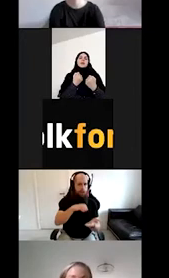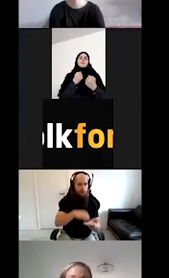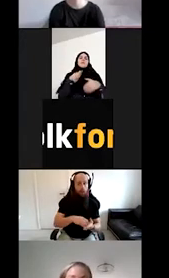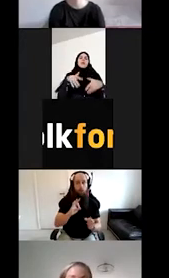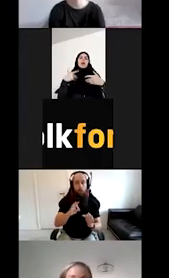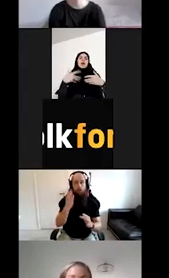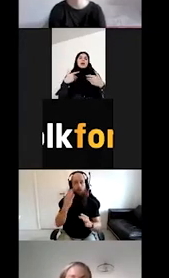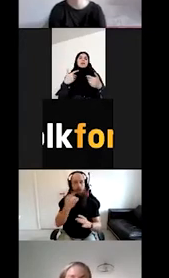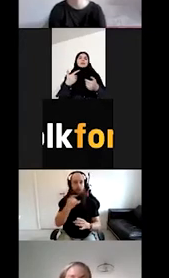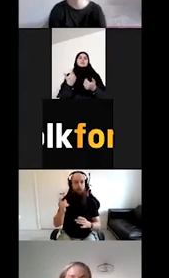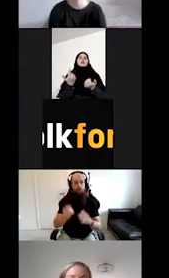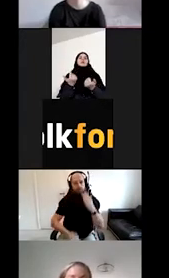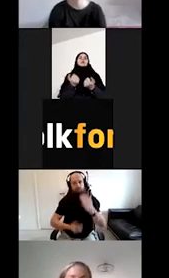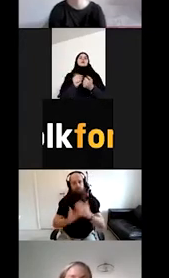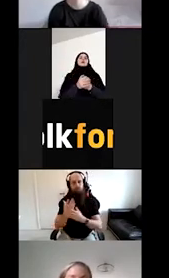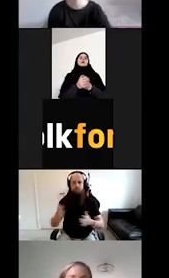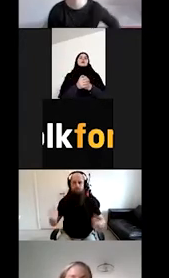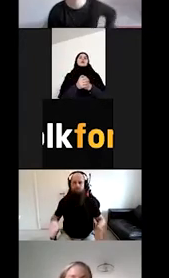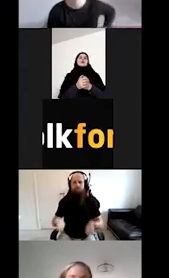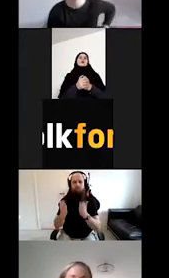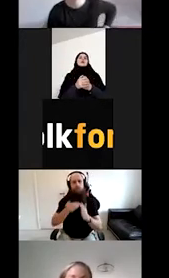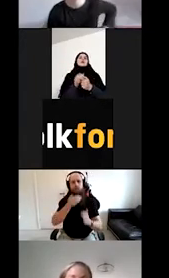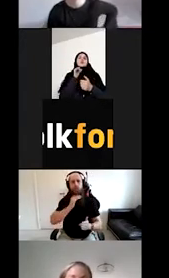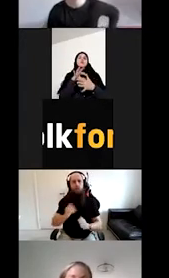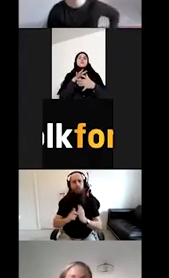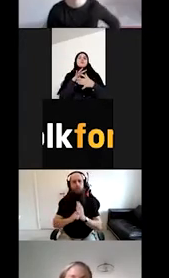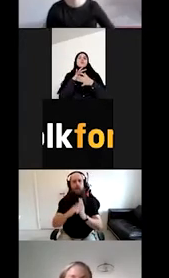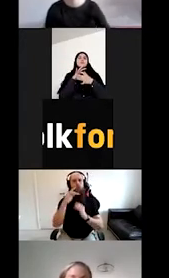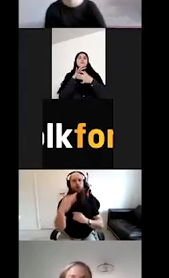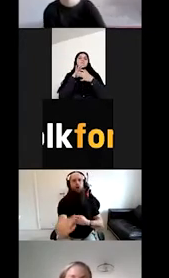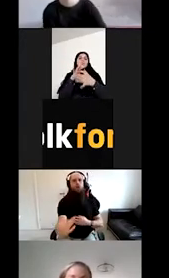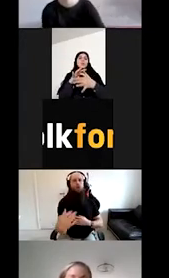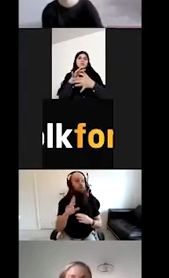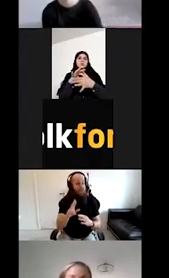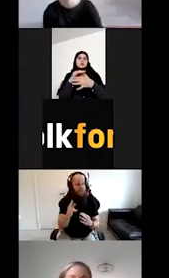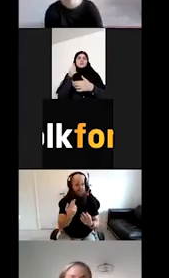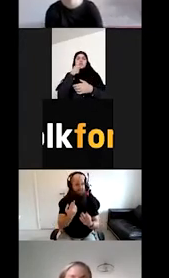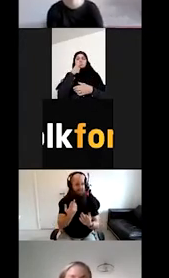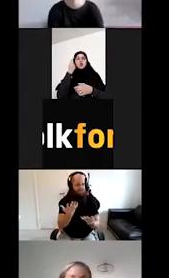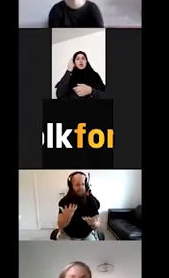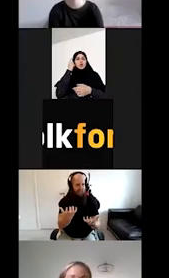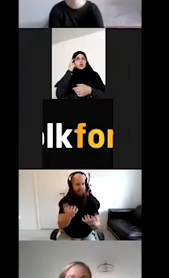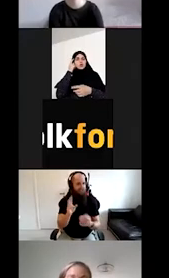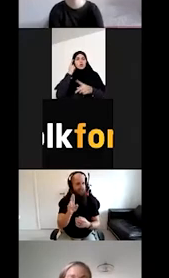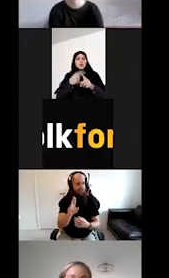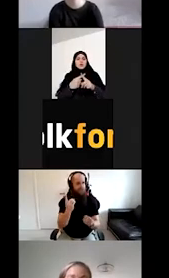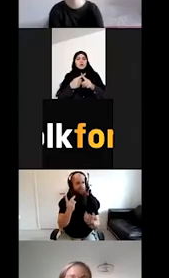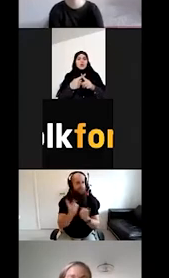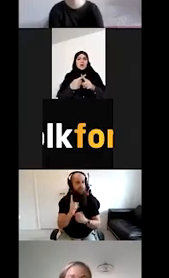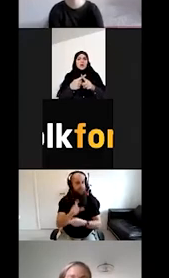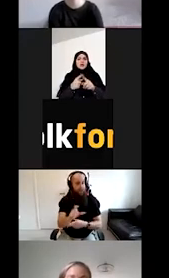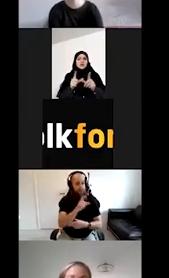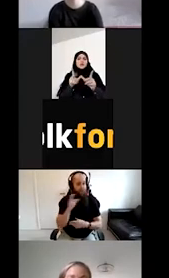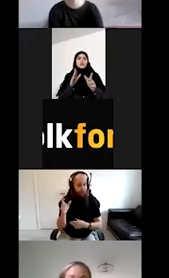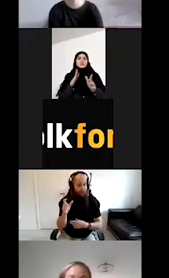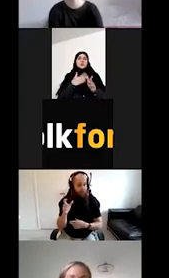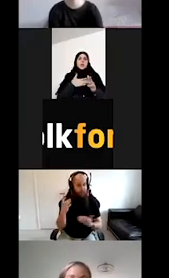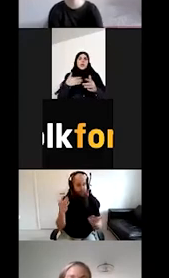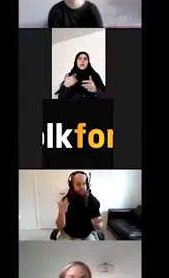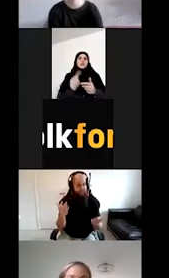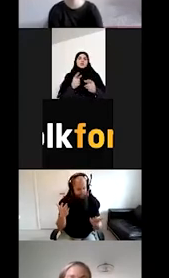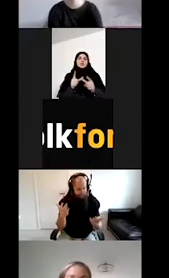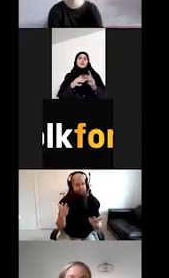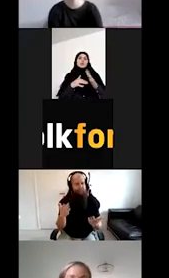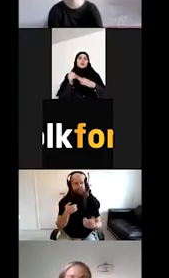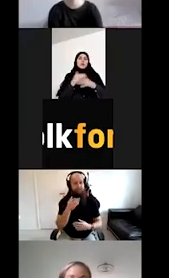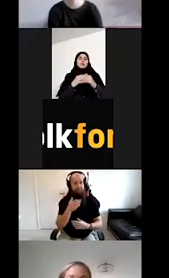leadership. What does this mean in practice for us? It means that the focus on, and